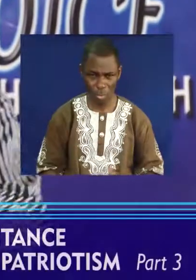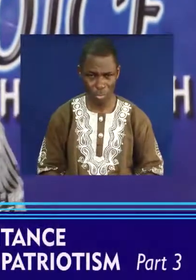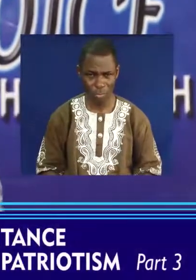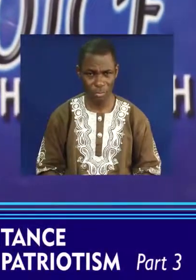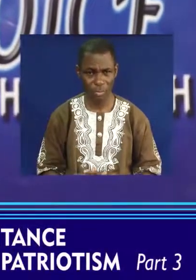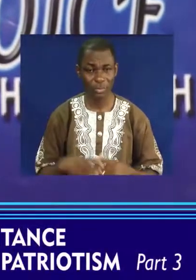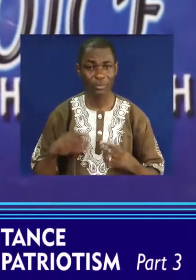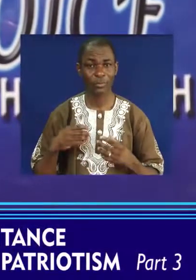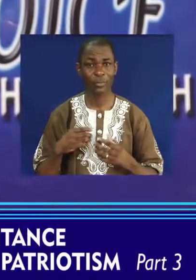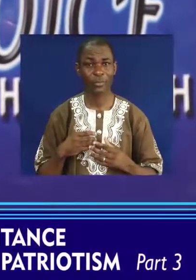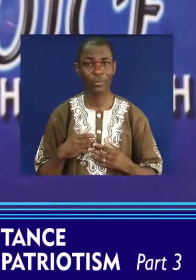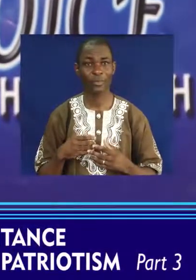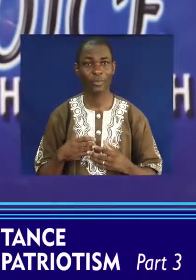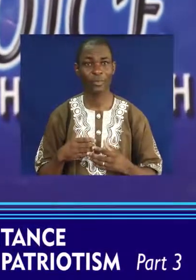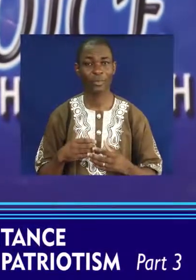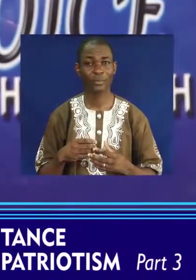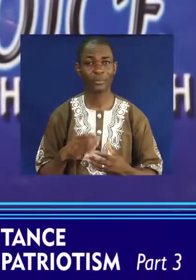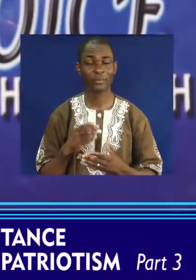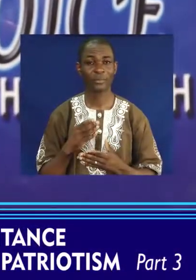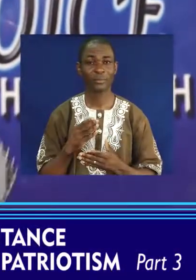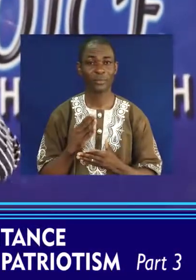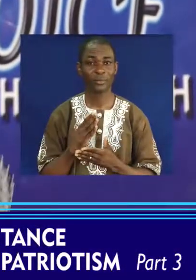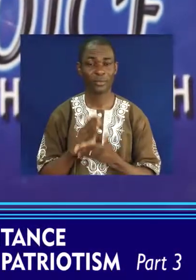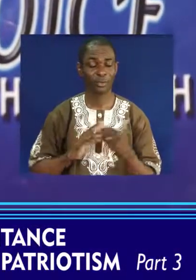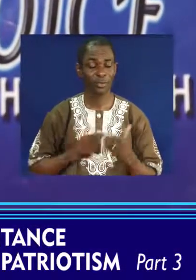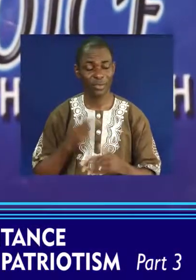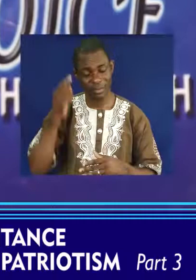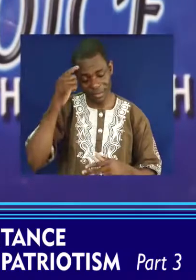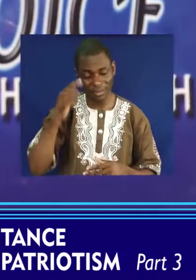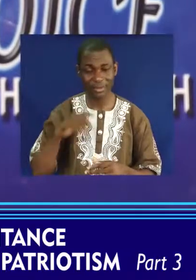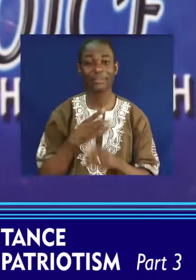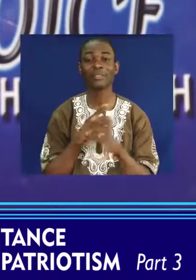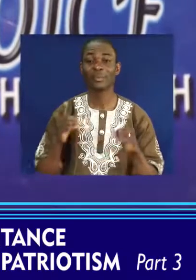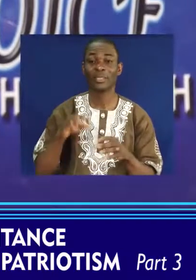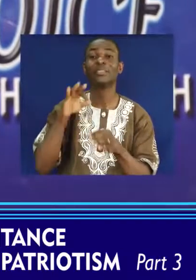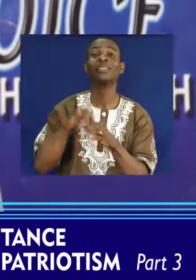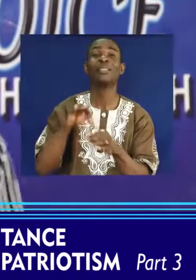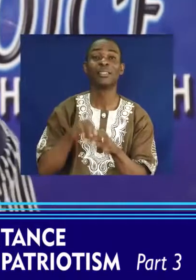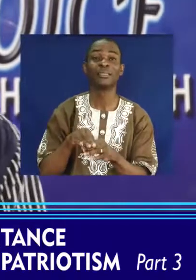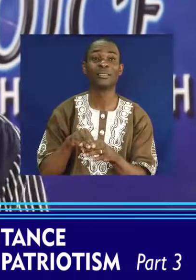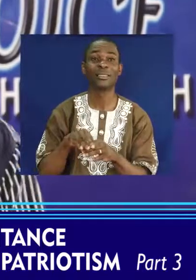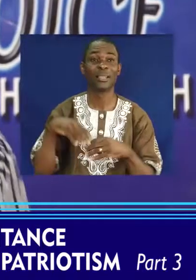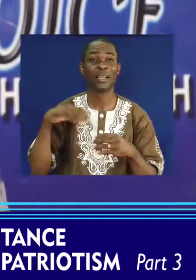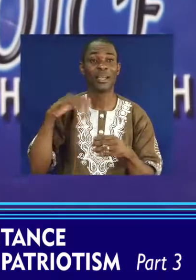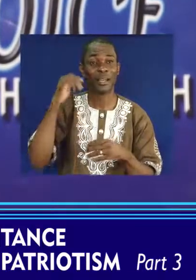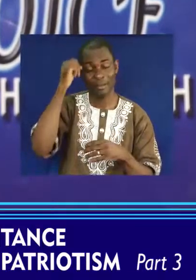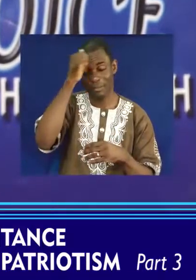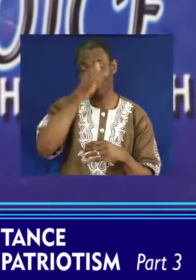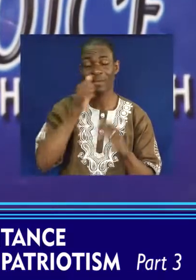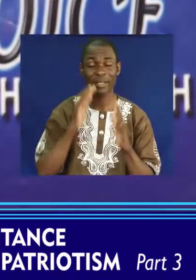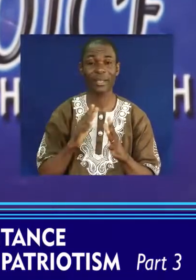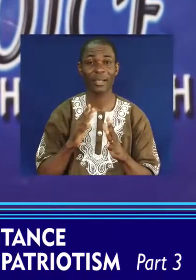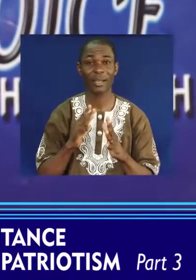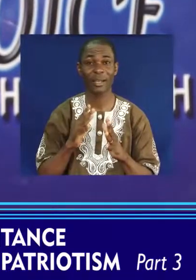nyina aguo ene ya kofa obroni de no ene ye de abesha ye kon obroni de ene de besha ye kon no so a saje so akos school